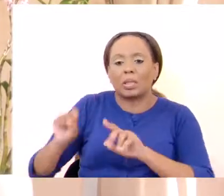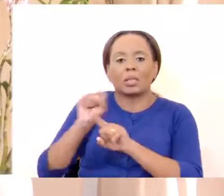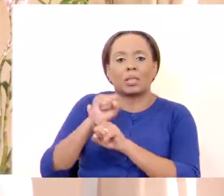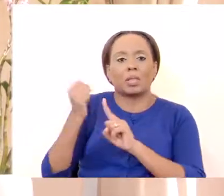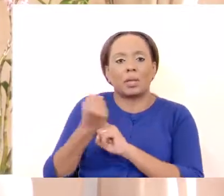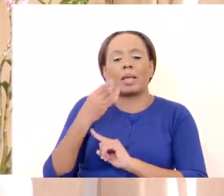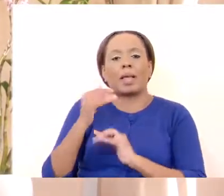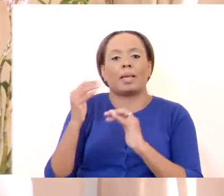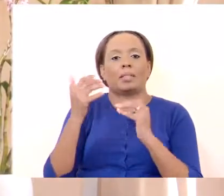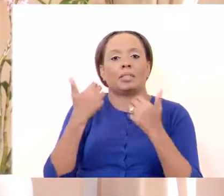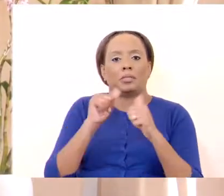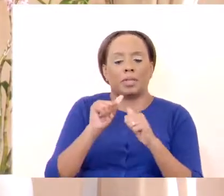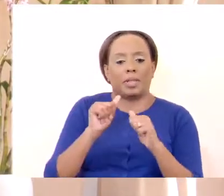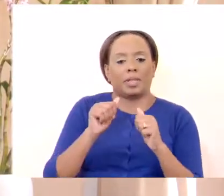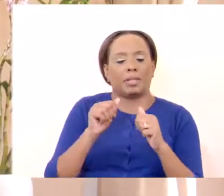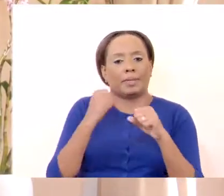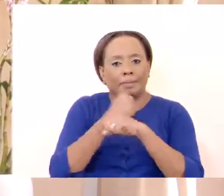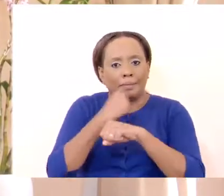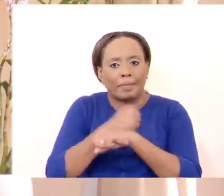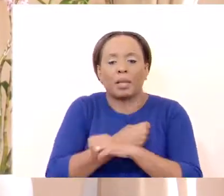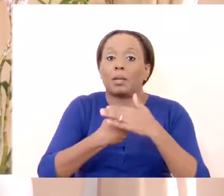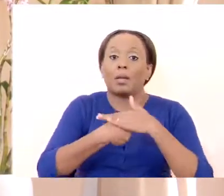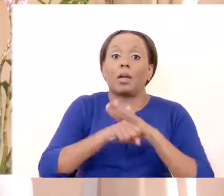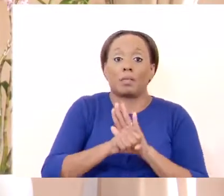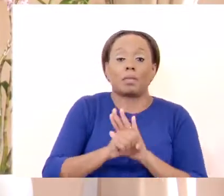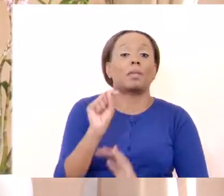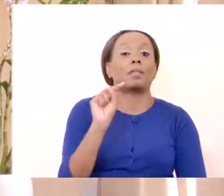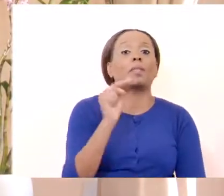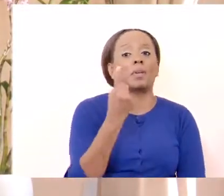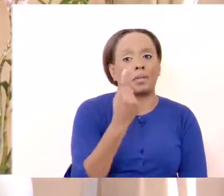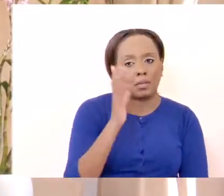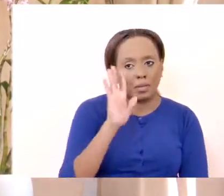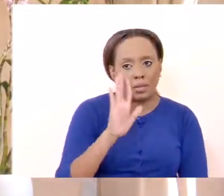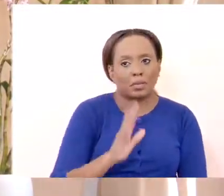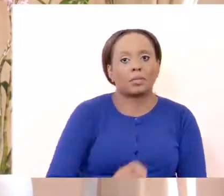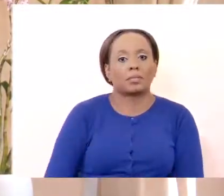and a battle that we have to win first before we can consider anything else.